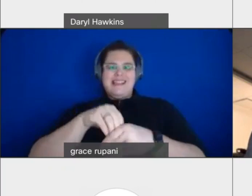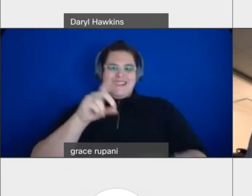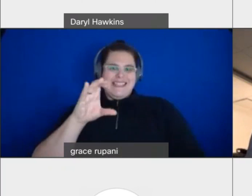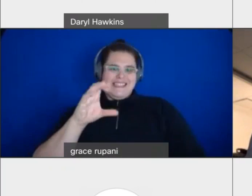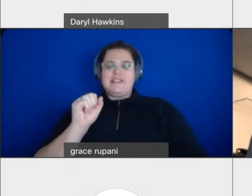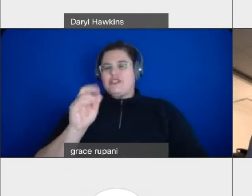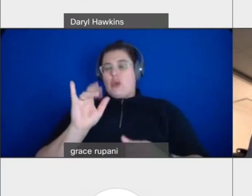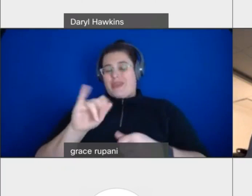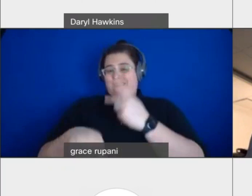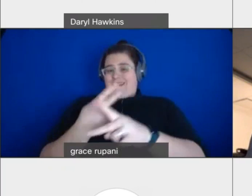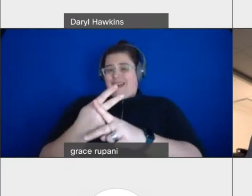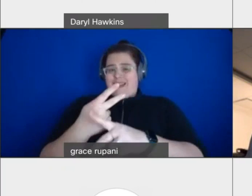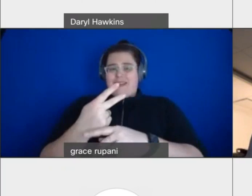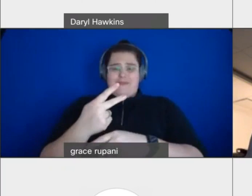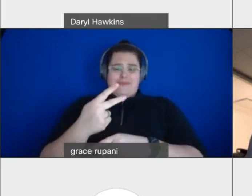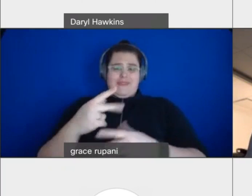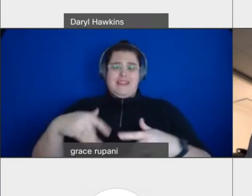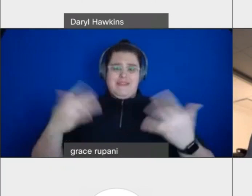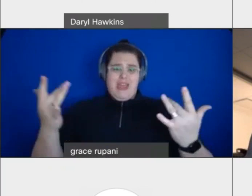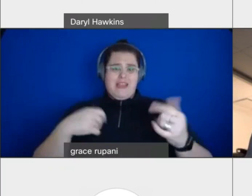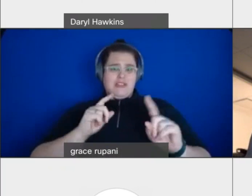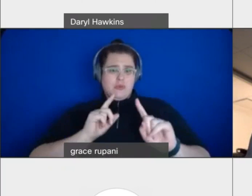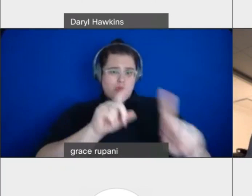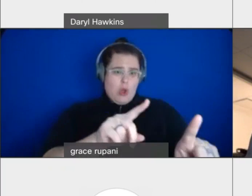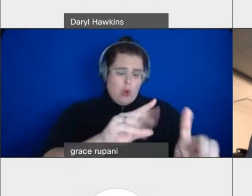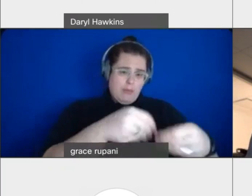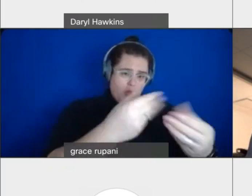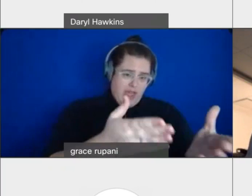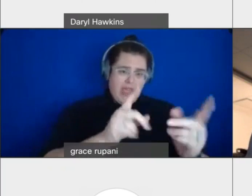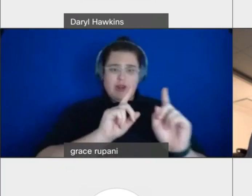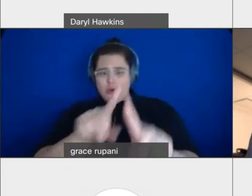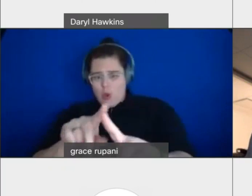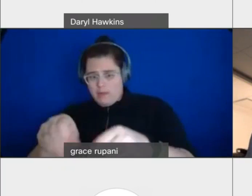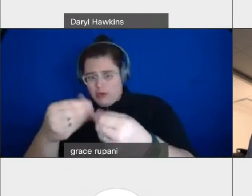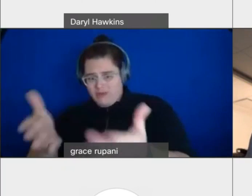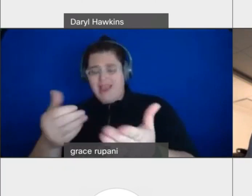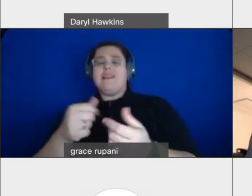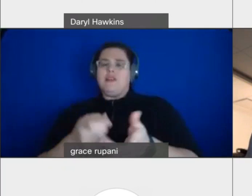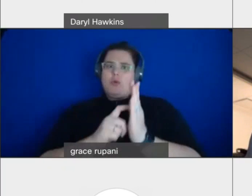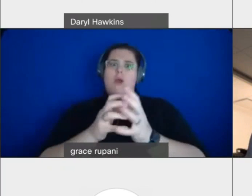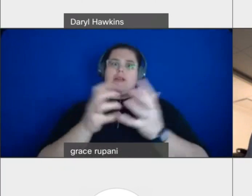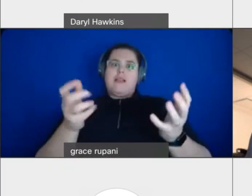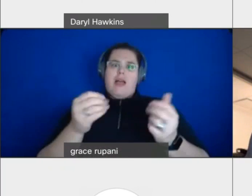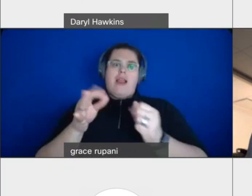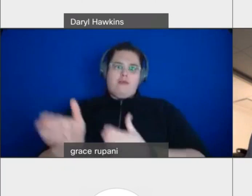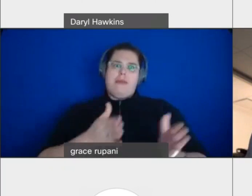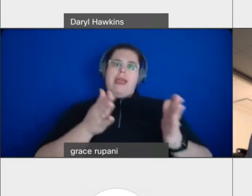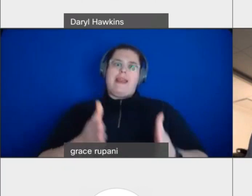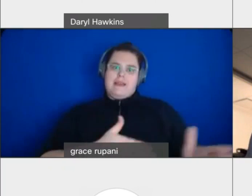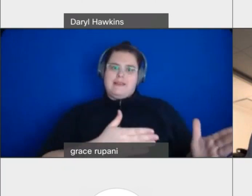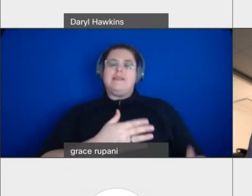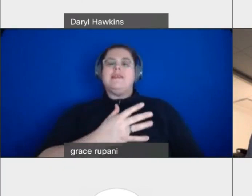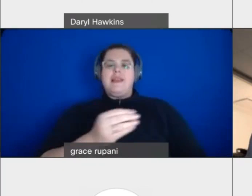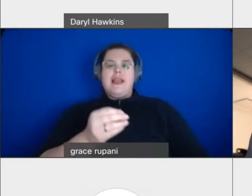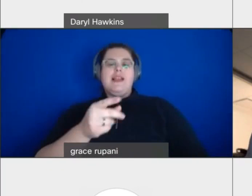things. So that is also an option, in addition to, as you stated, the increase in vaccines that we're going to